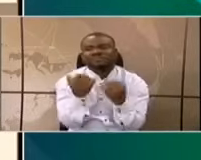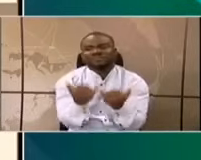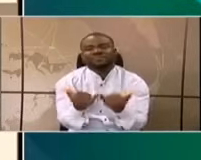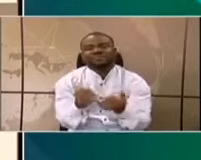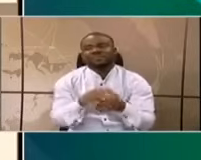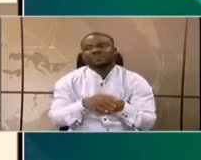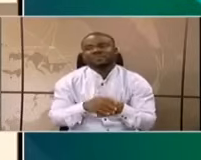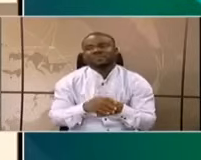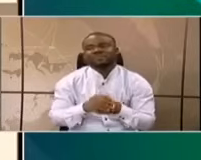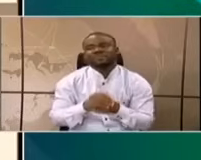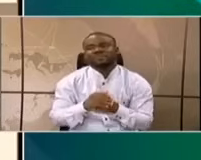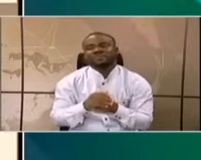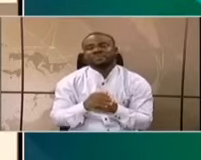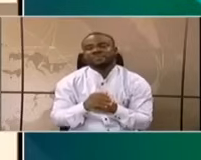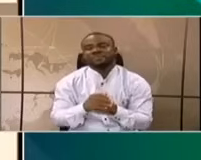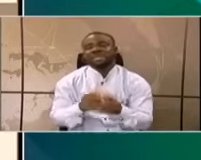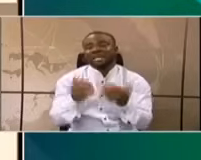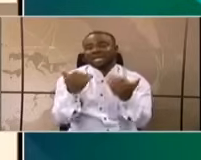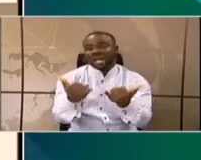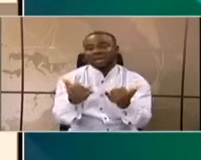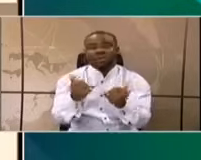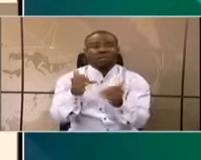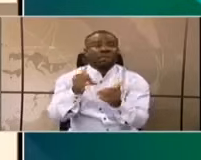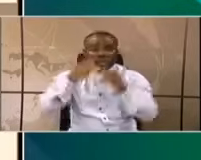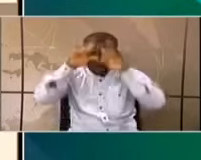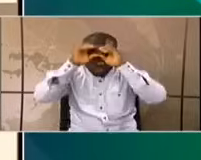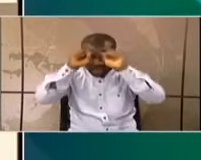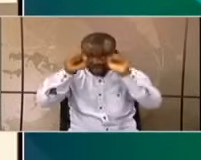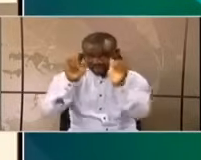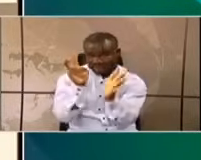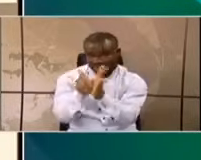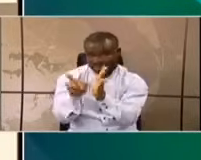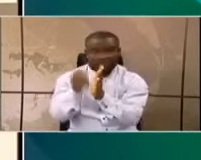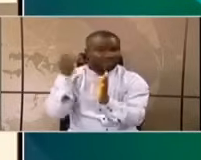Afei, me bo president video nu ya.